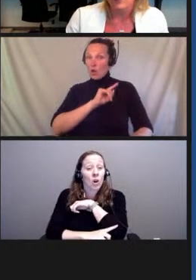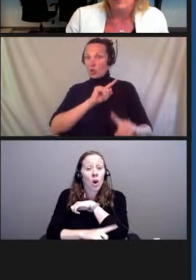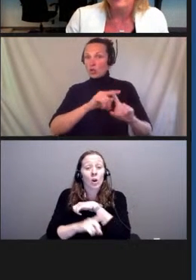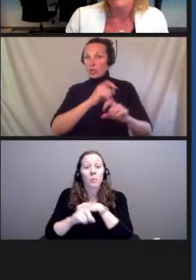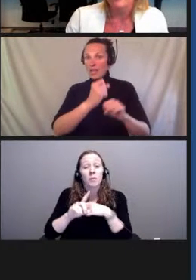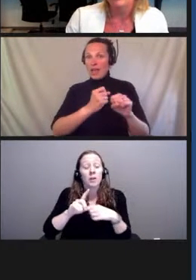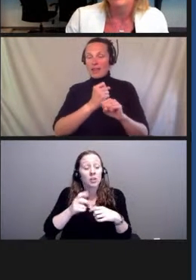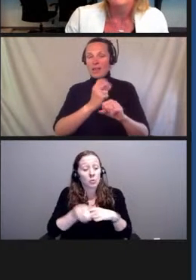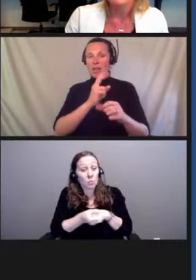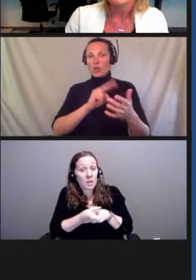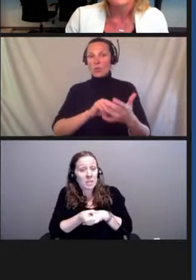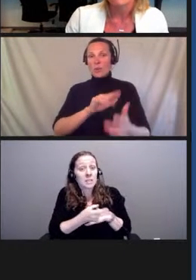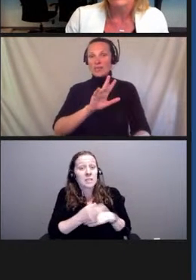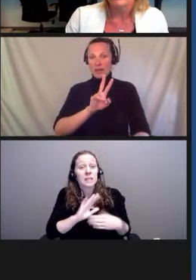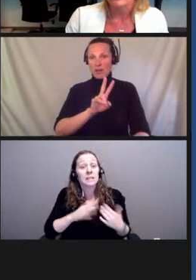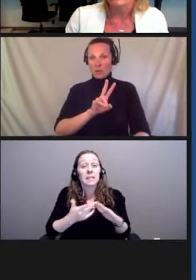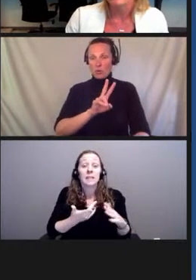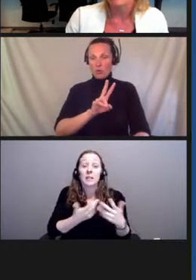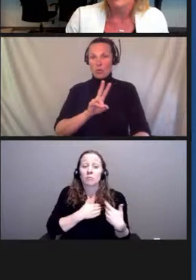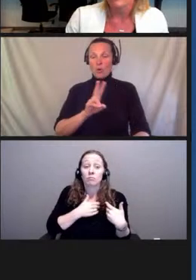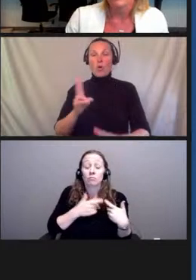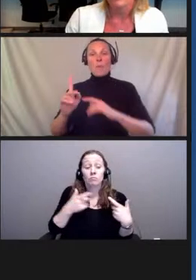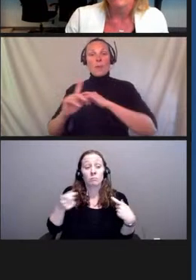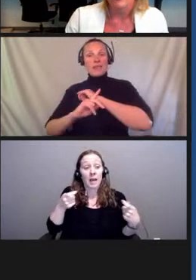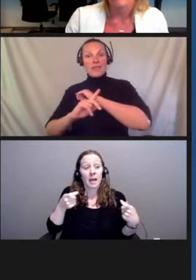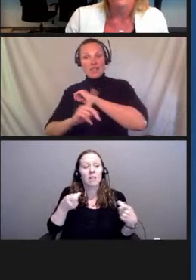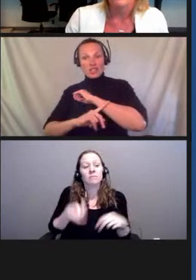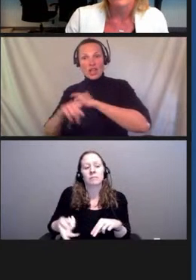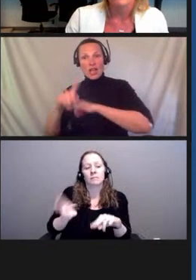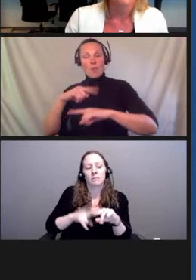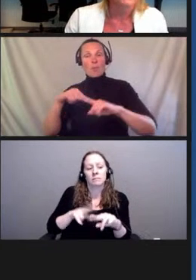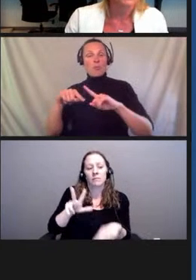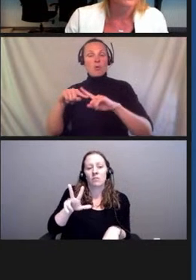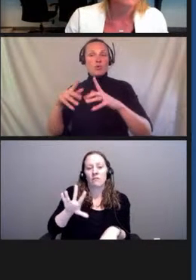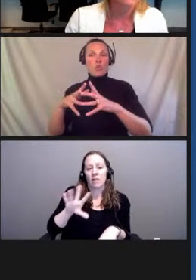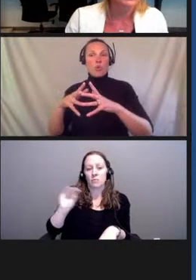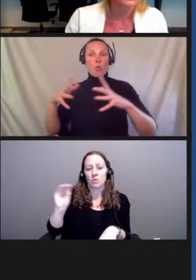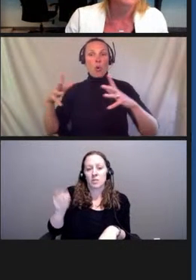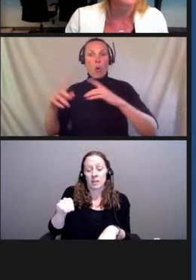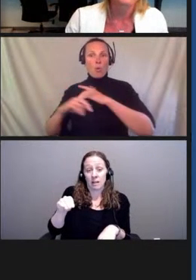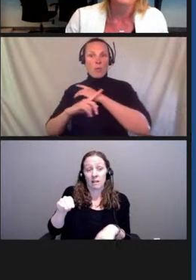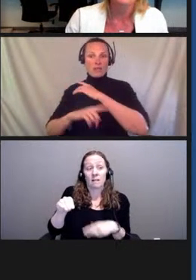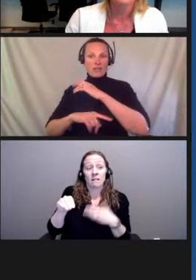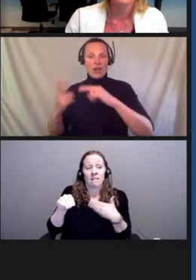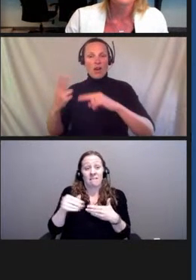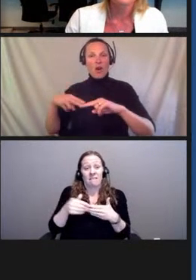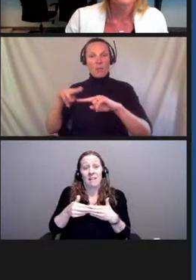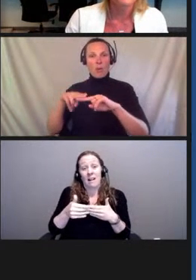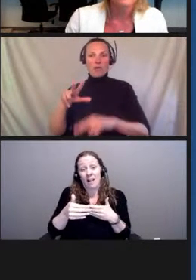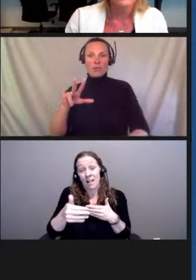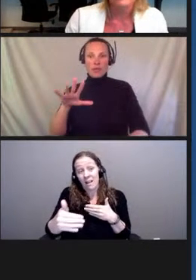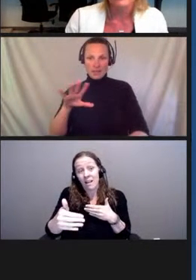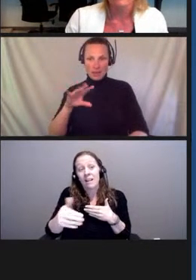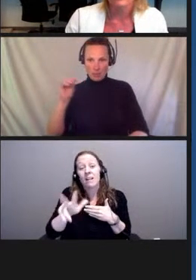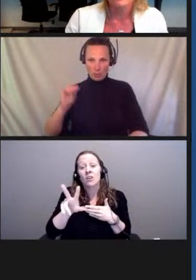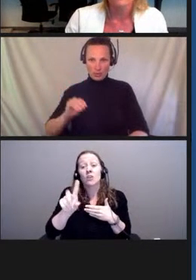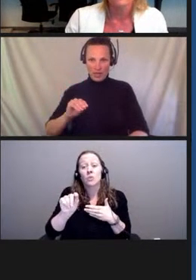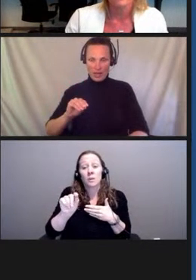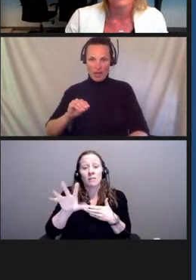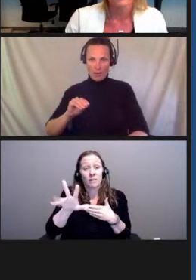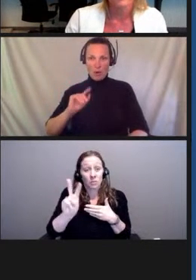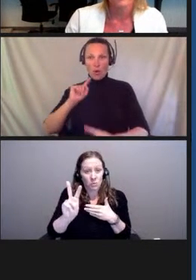be required to manage is expected to increase by about 35% by 2052. Next slide,